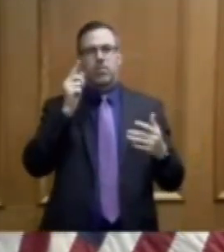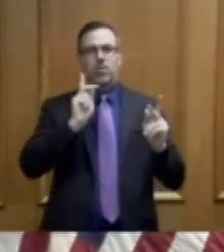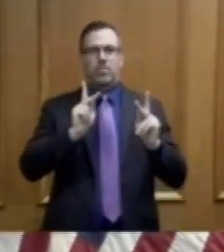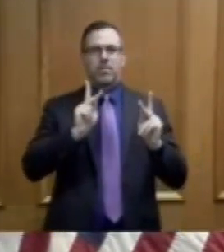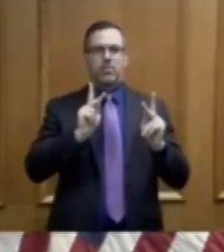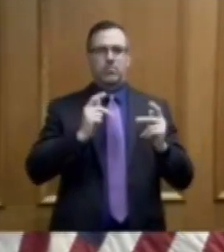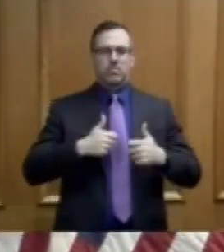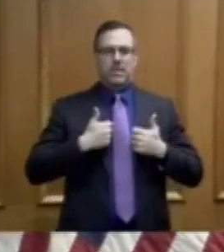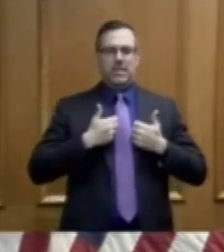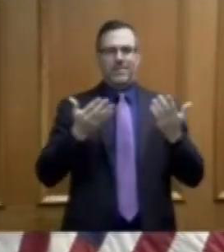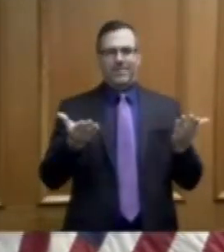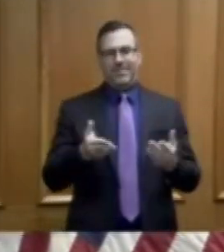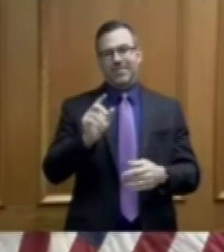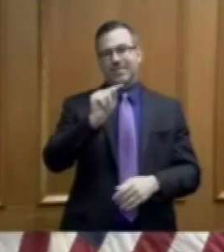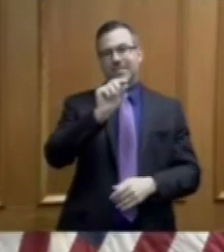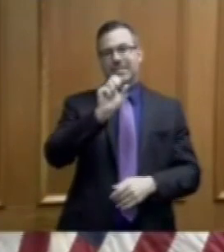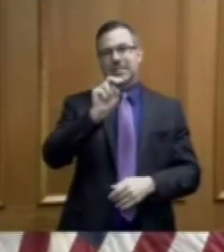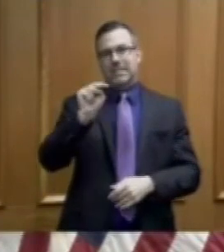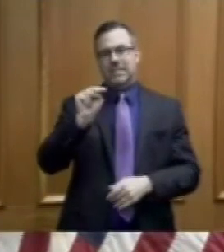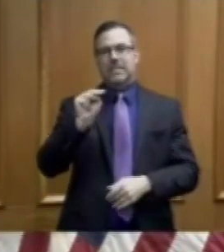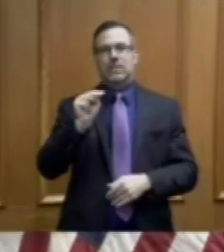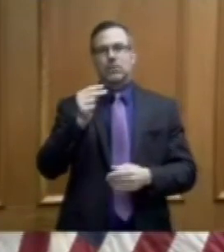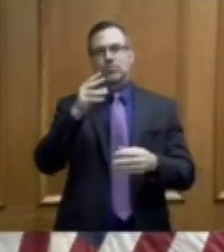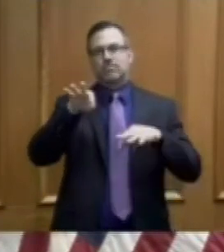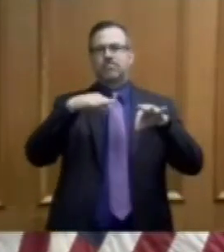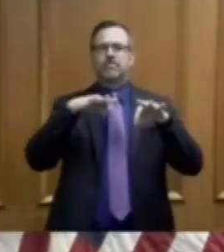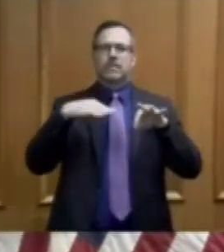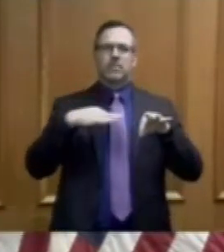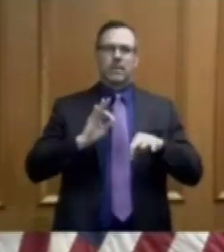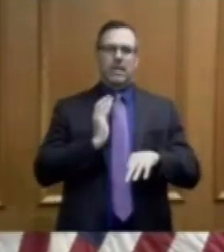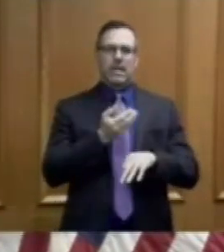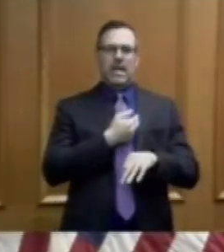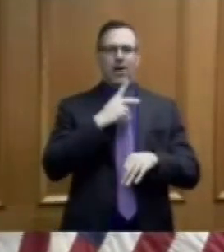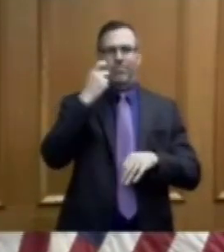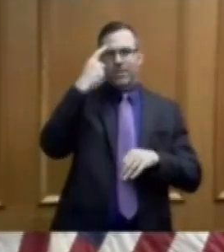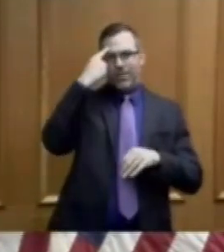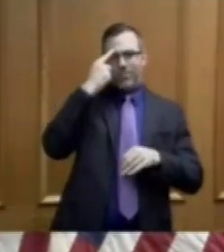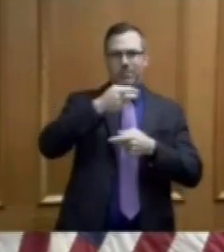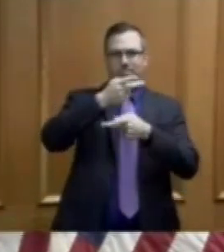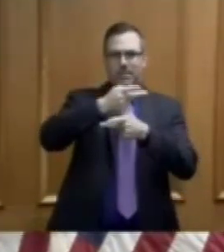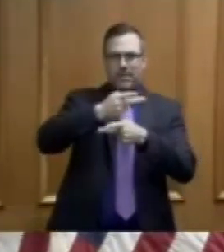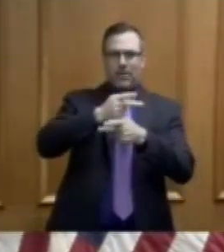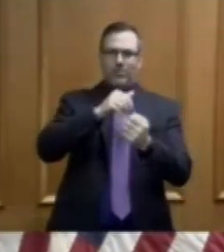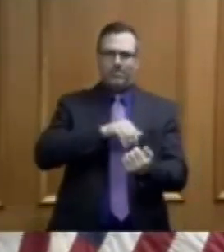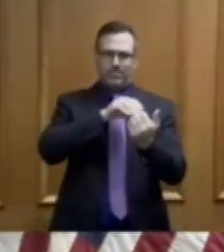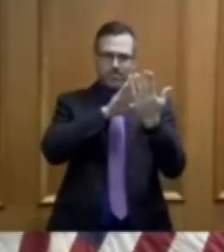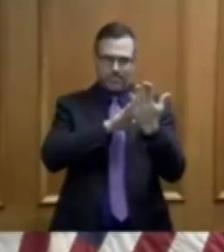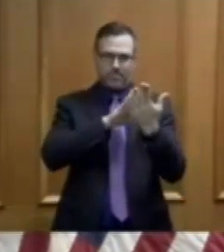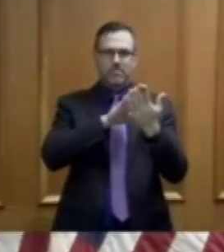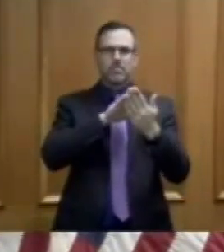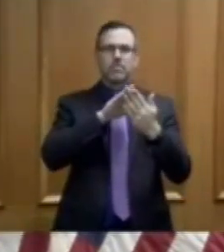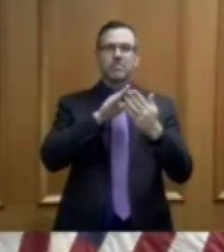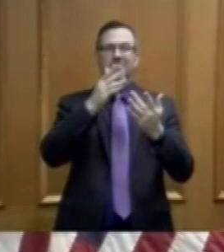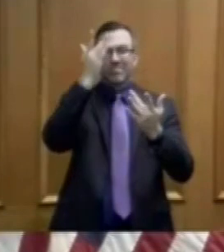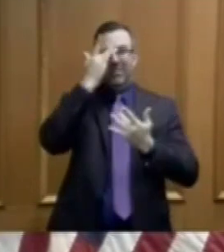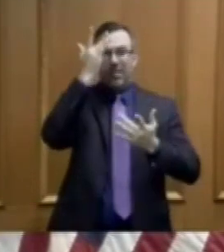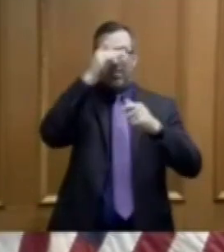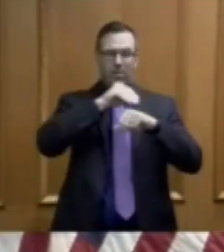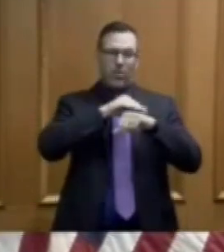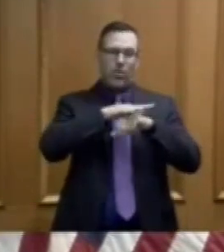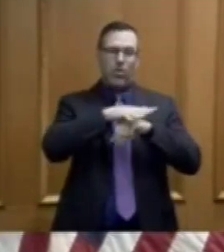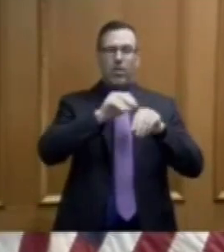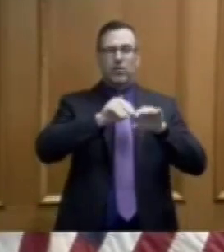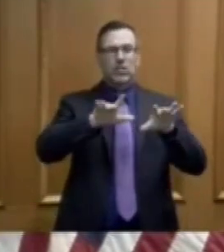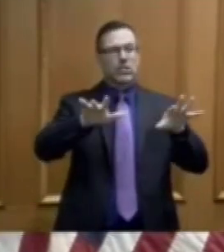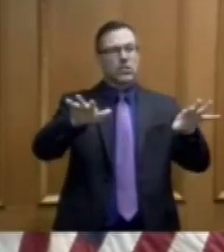our efforts at attacking this COVID-19 pandemic that's making its way through our state in all of the ways that